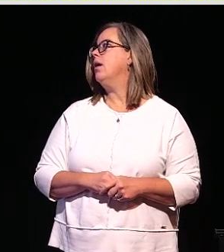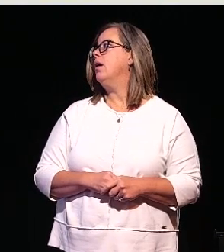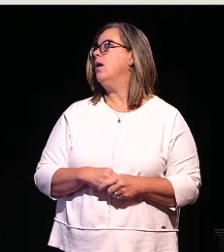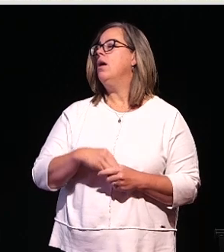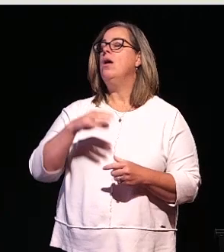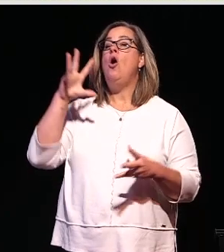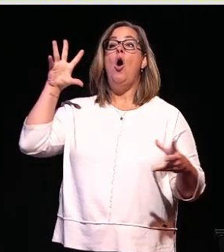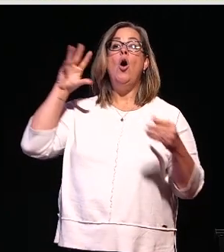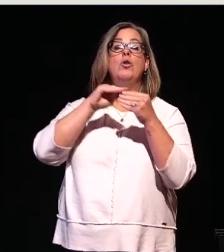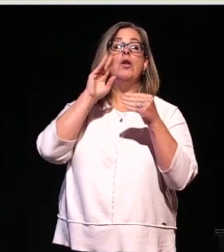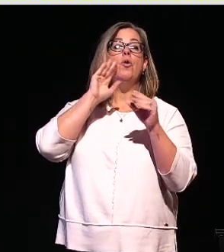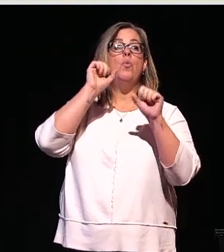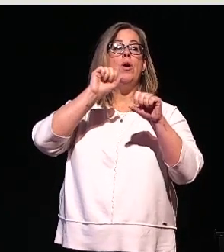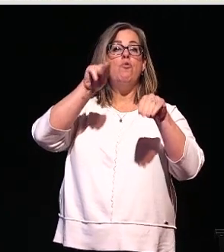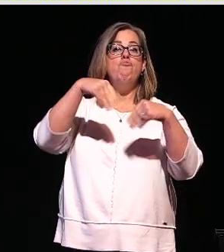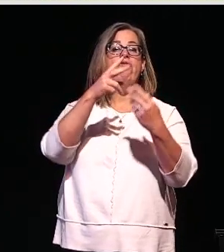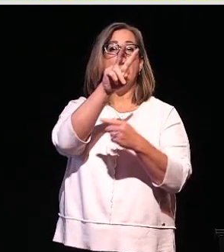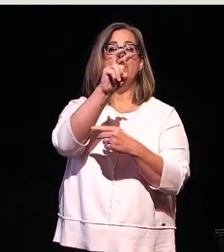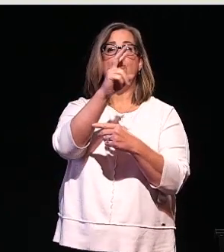213 jobs by